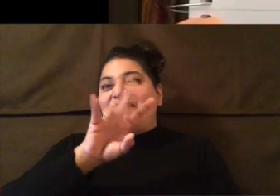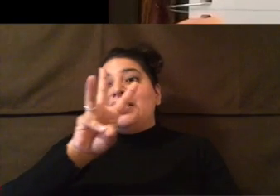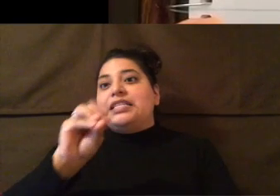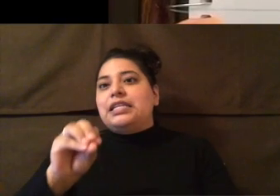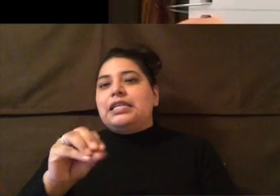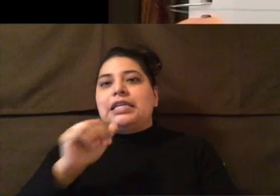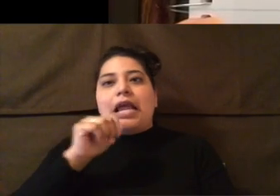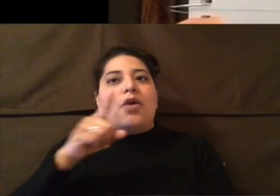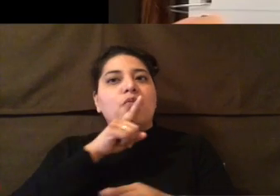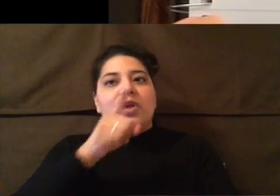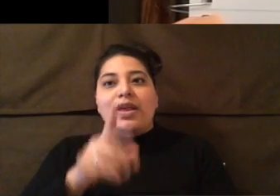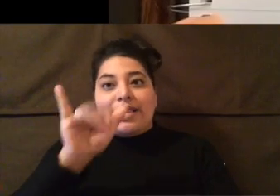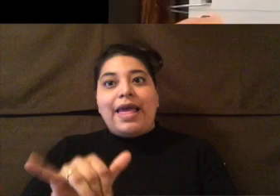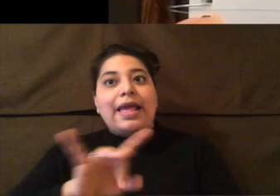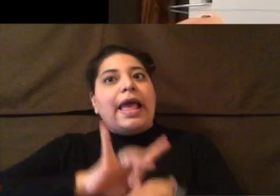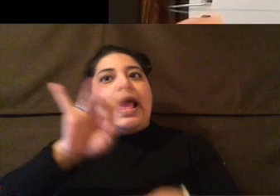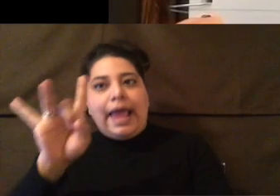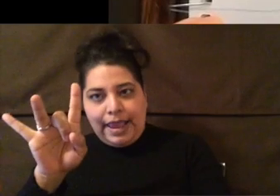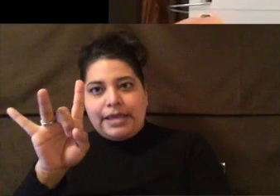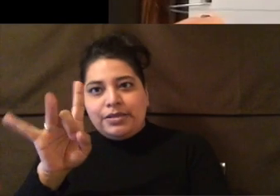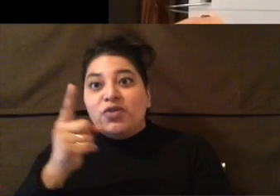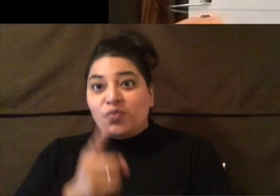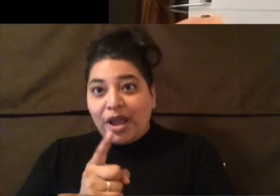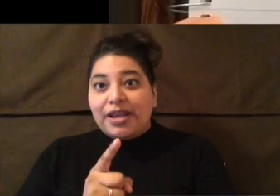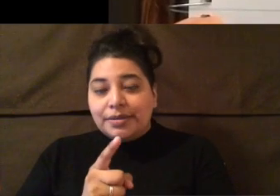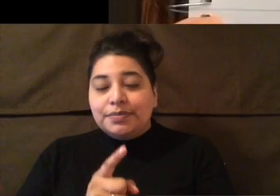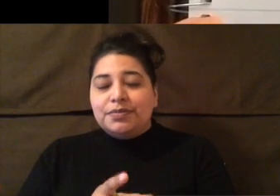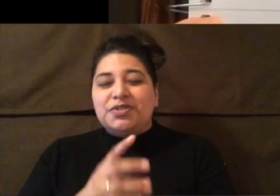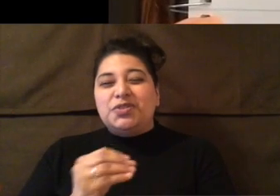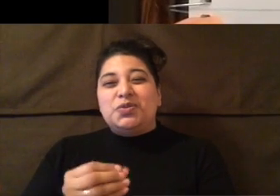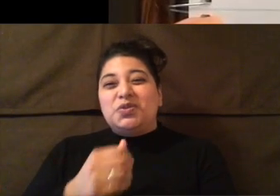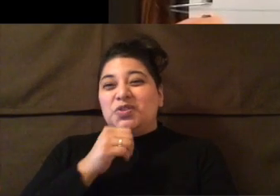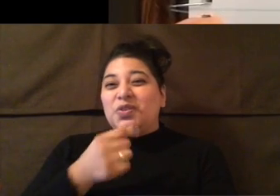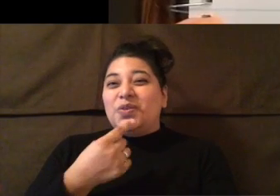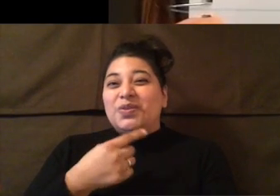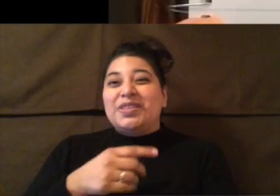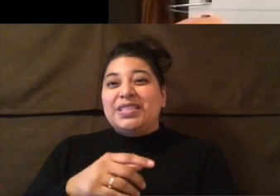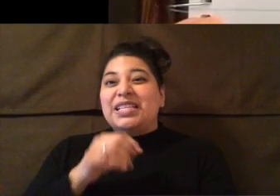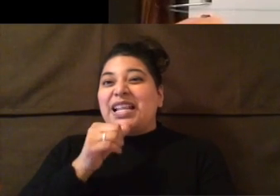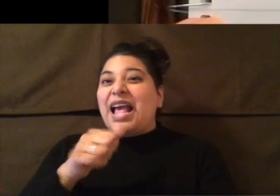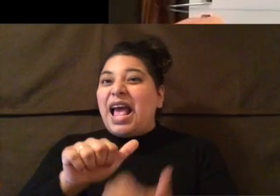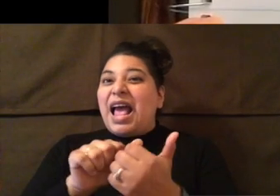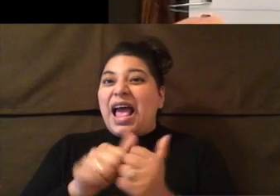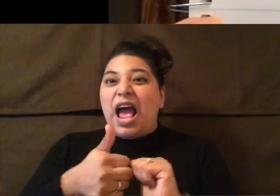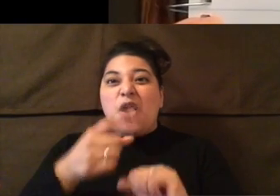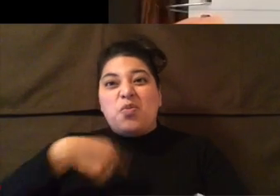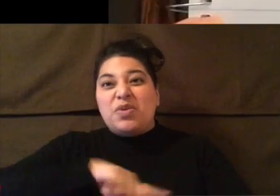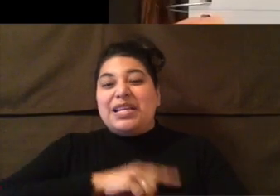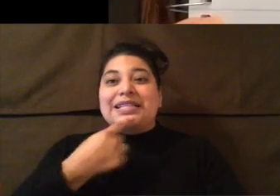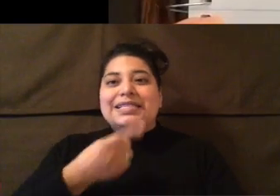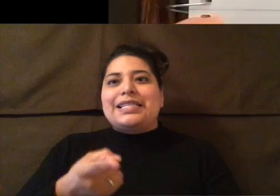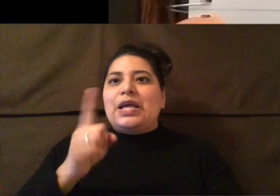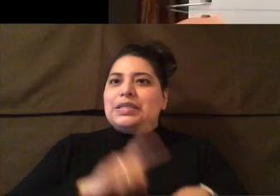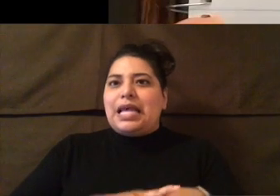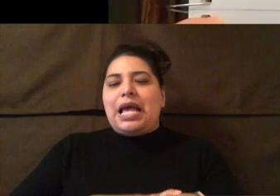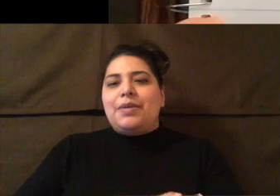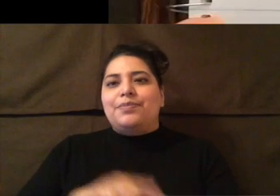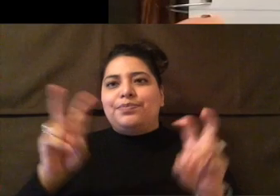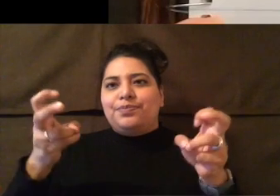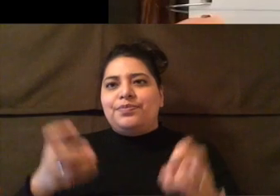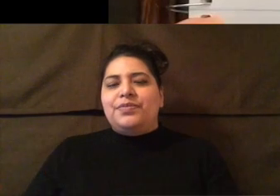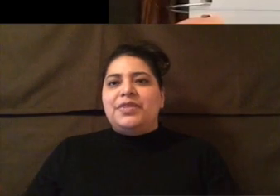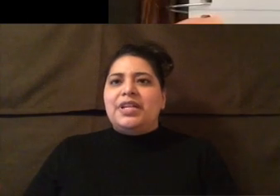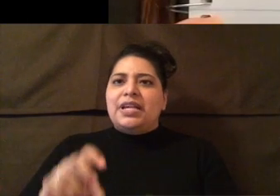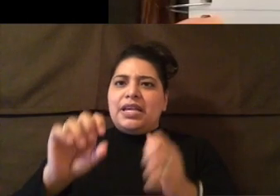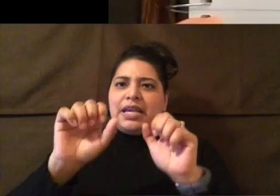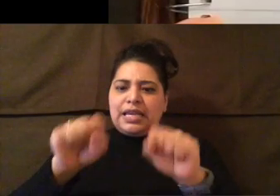real. That's actually 8 o'clock. Okay, because we don't tell time like that. So it's 8 o'clock.